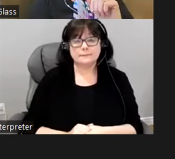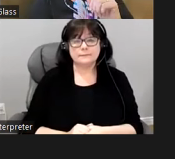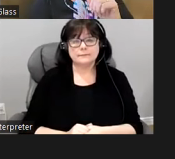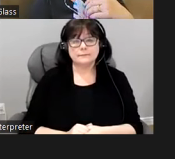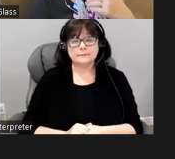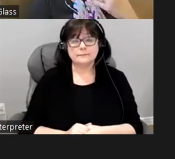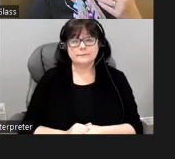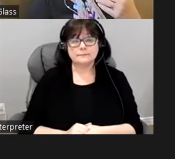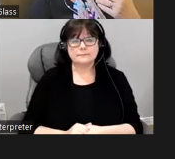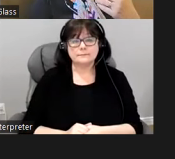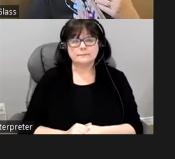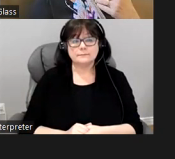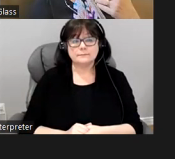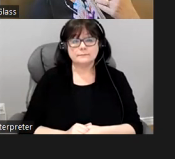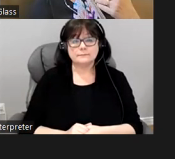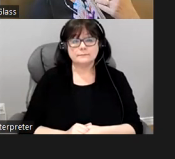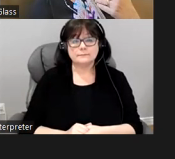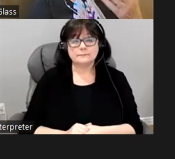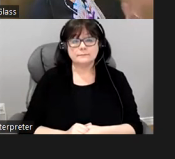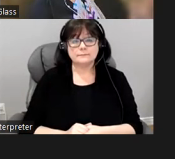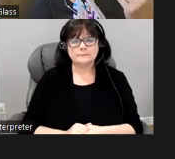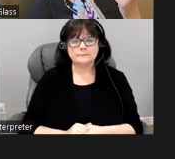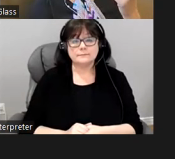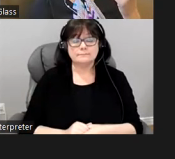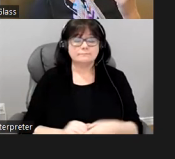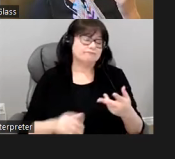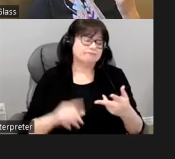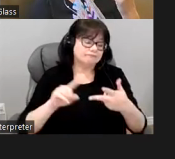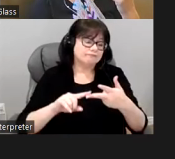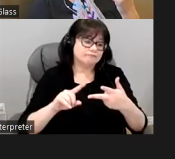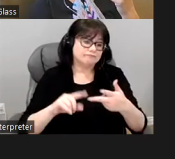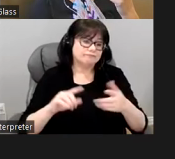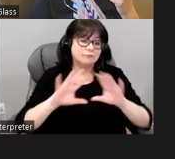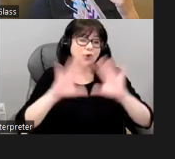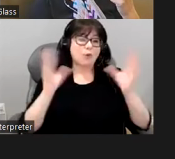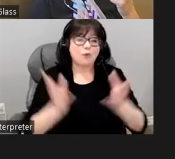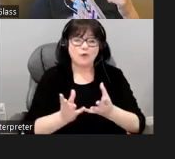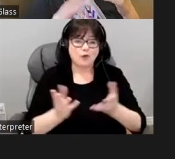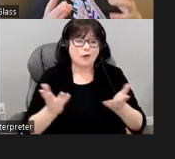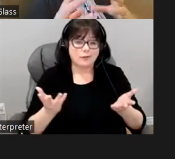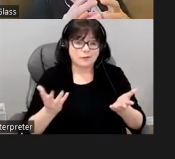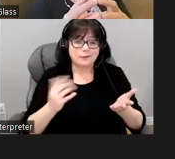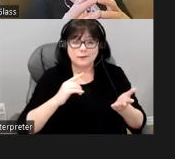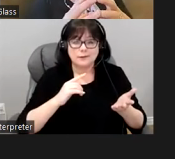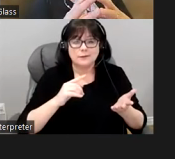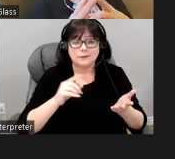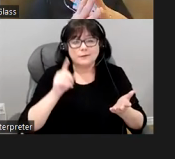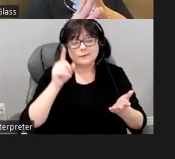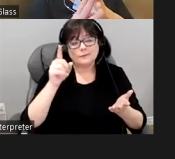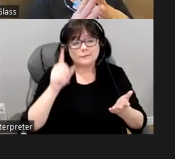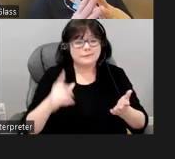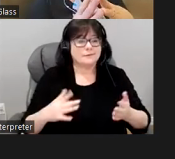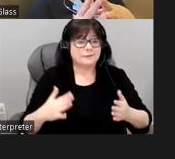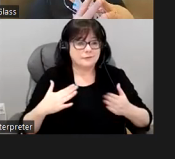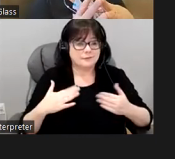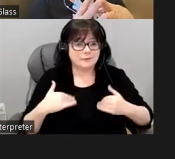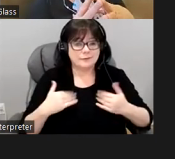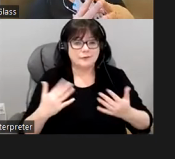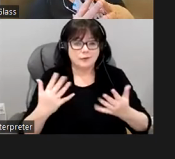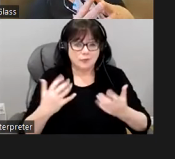And then overall, kind of relates back to what I said a minute ago. They are trying to provide some renewal